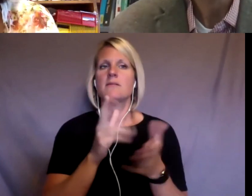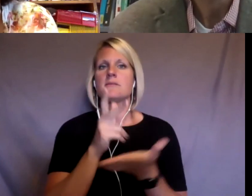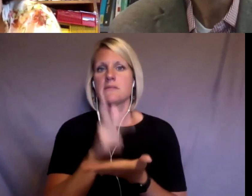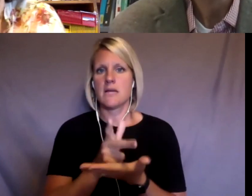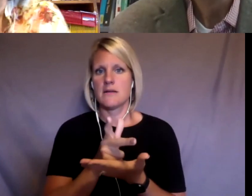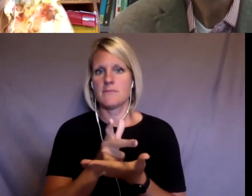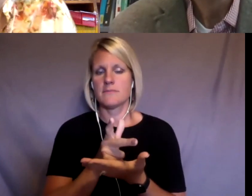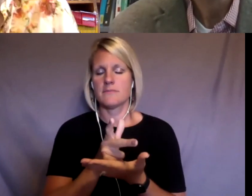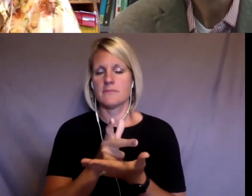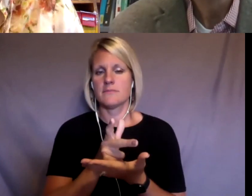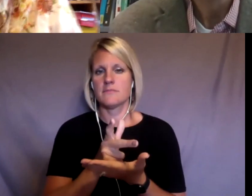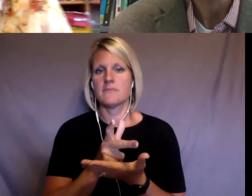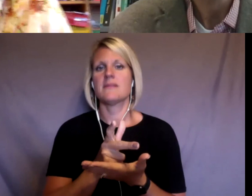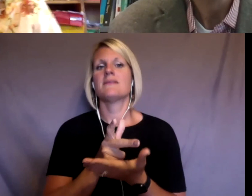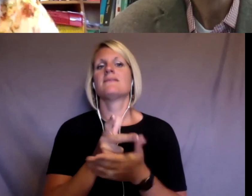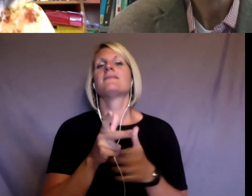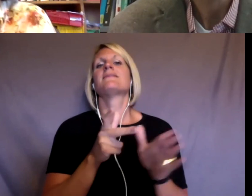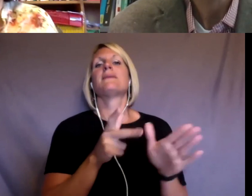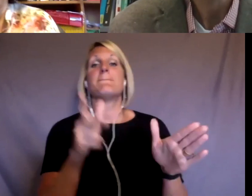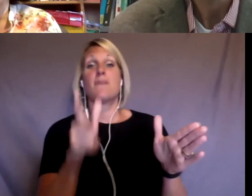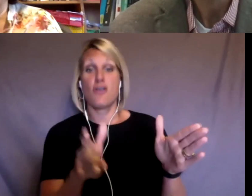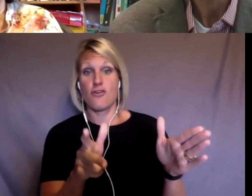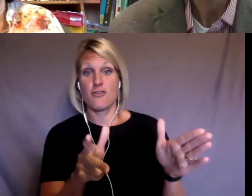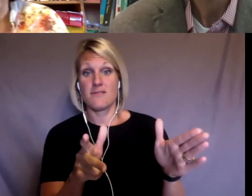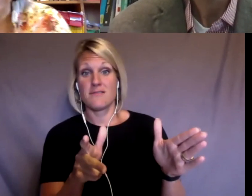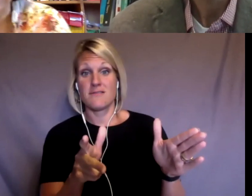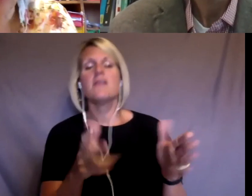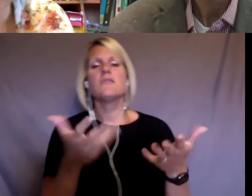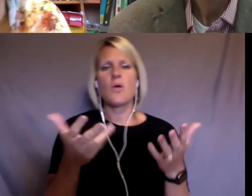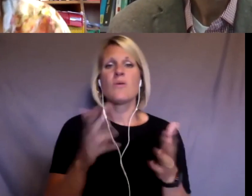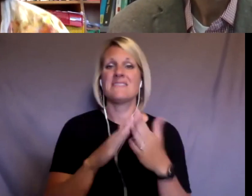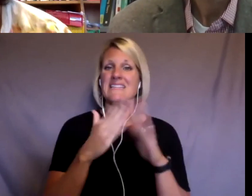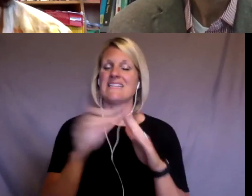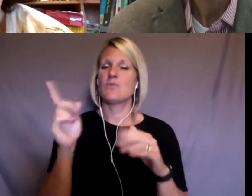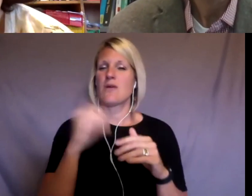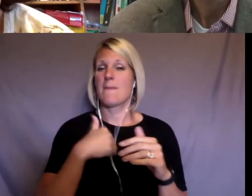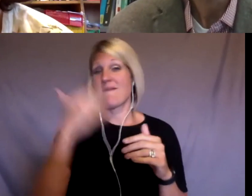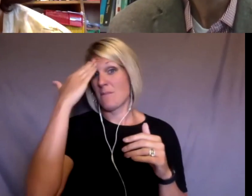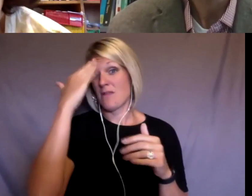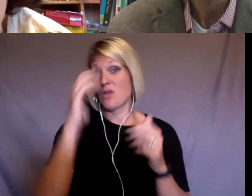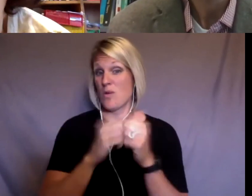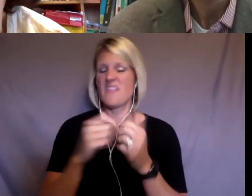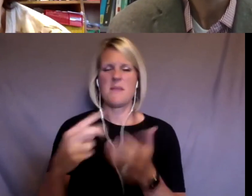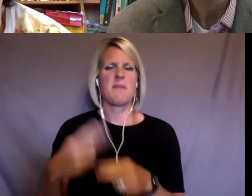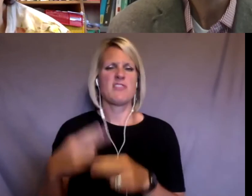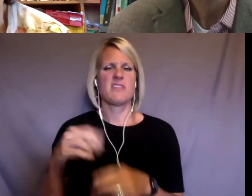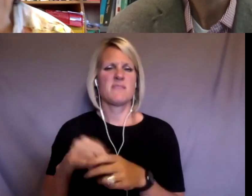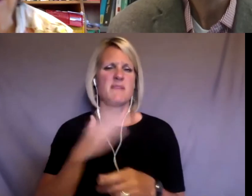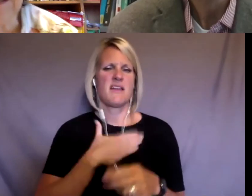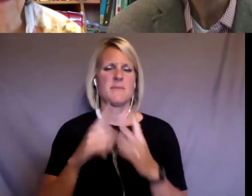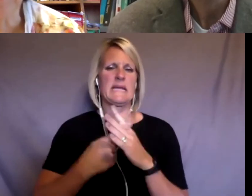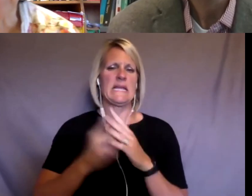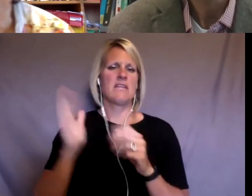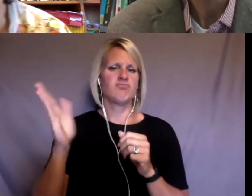And so the cities that I'm very familiar and talked about in the beginning of my talk, which was from